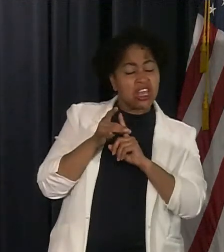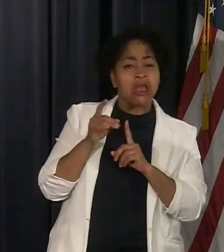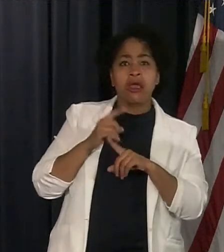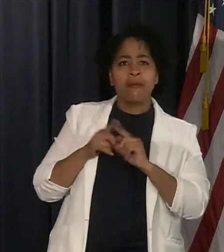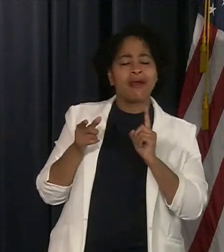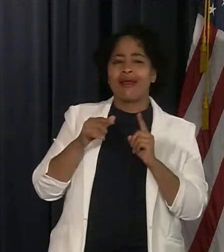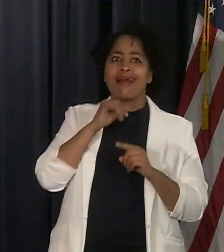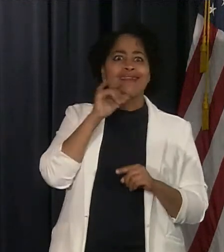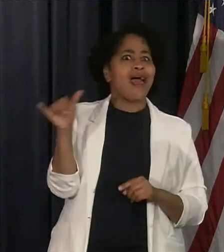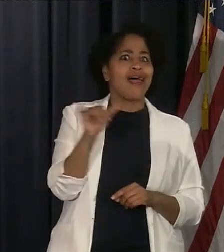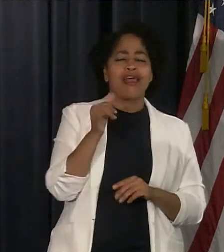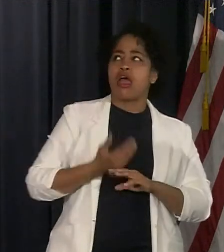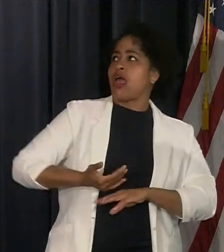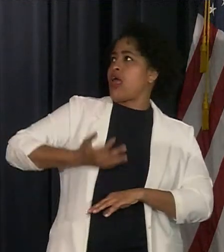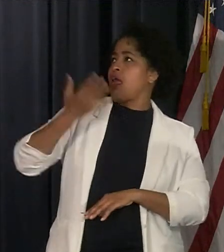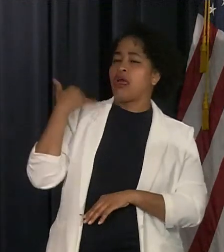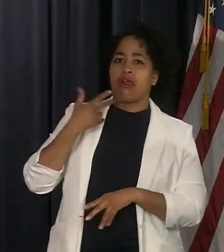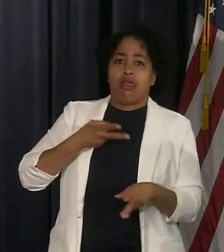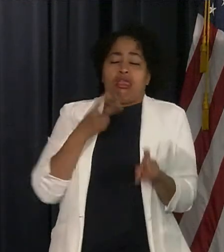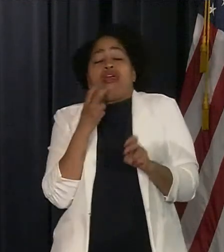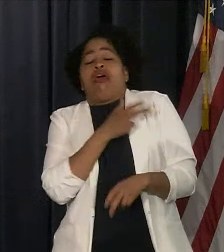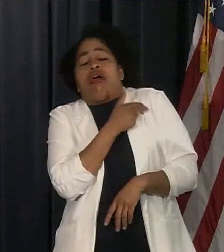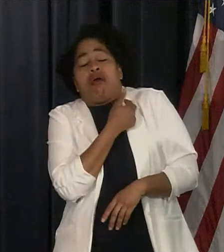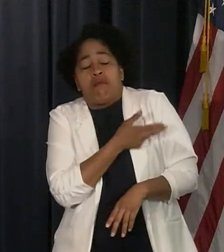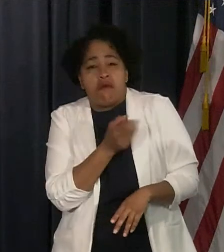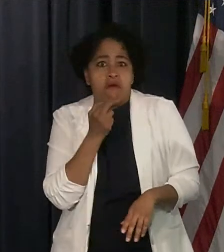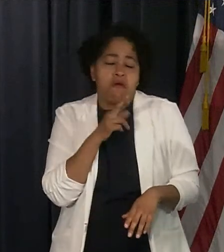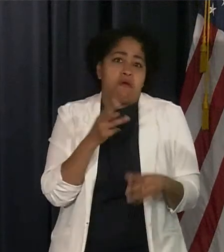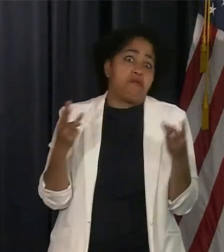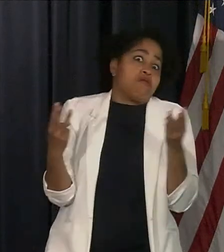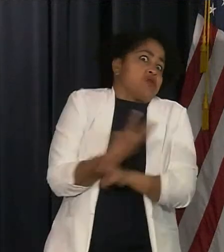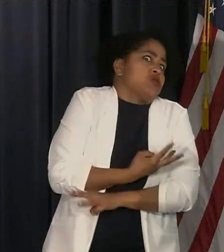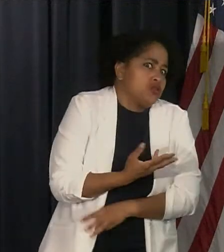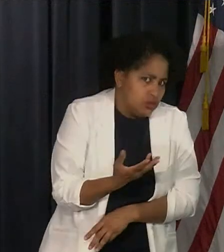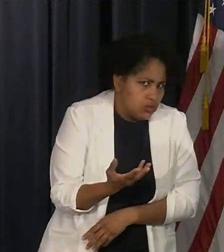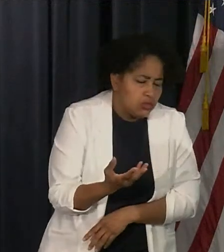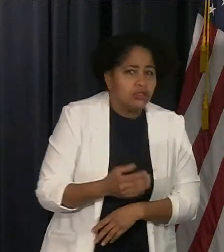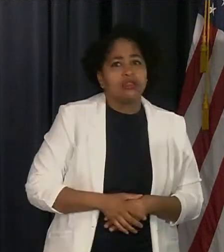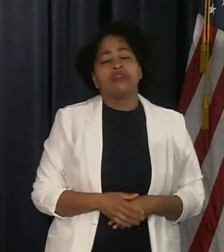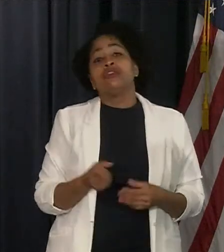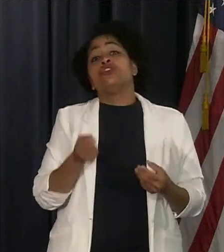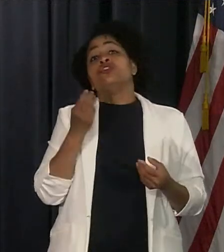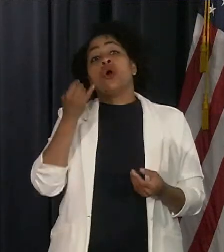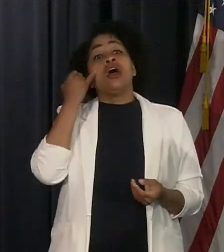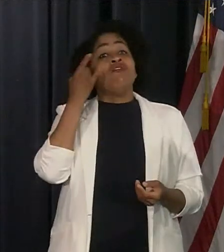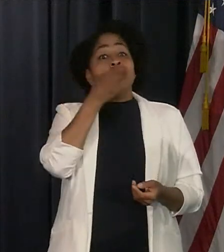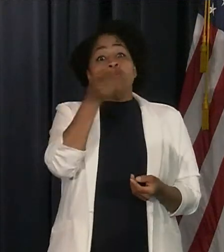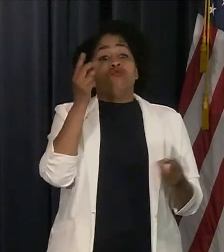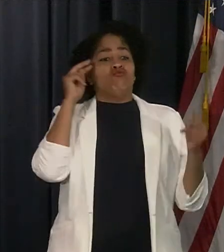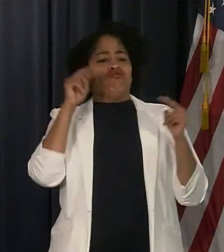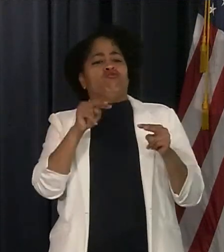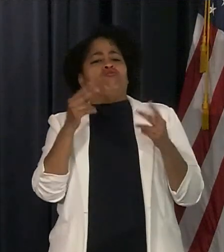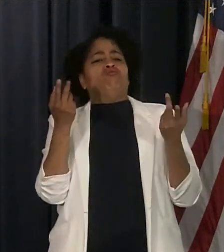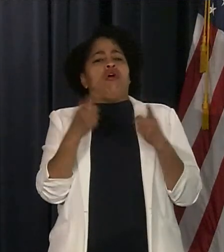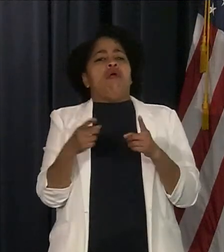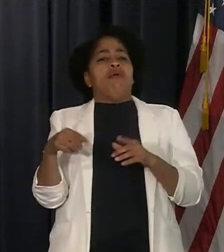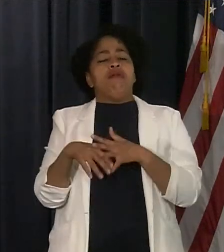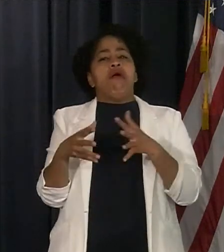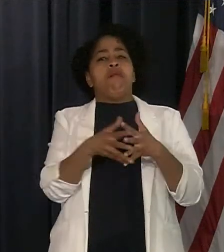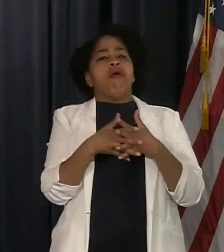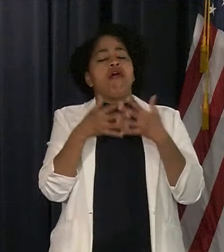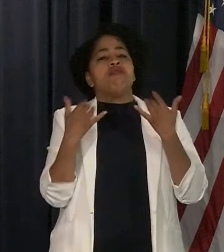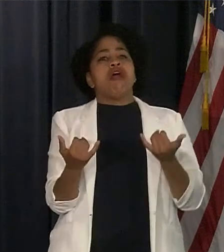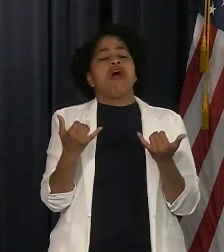at all likely to end up hospitalized or worse. And so if you look at what's happening in America